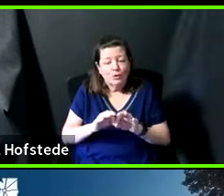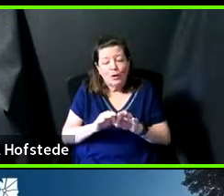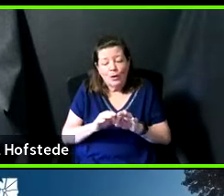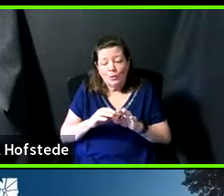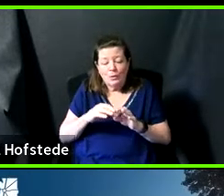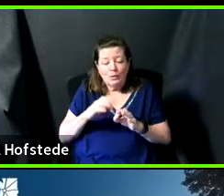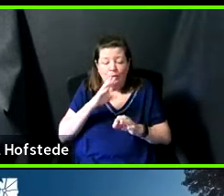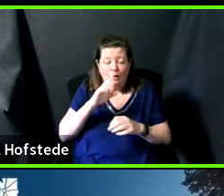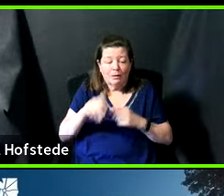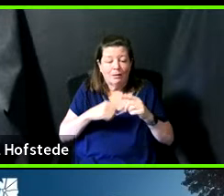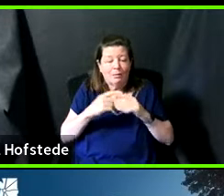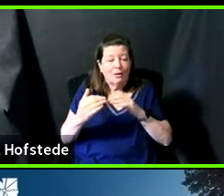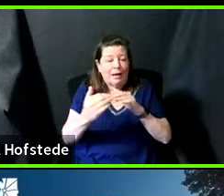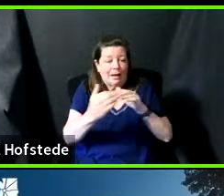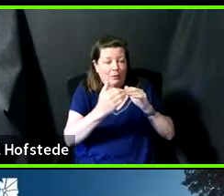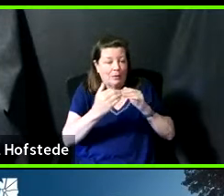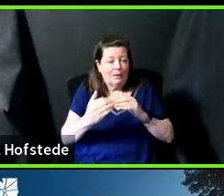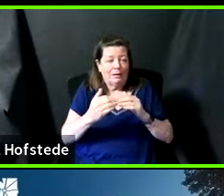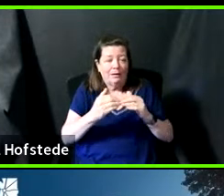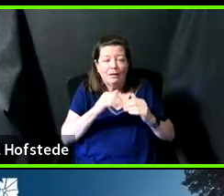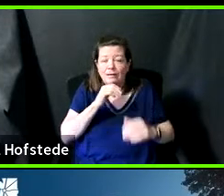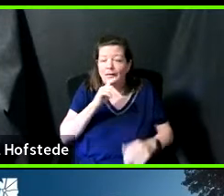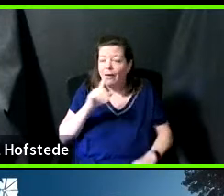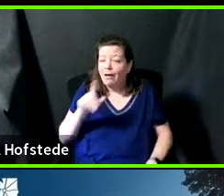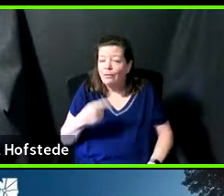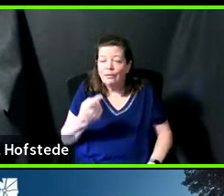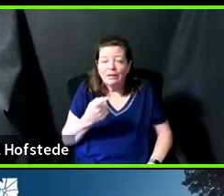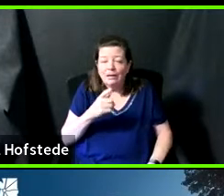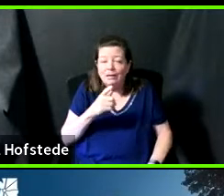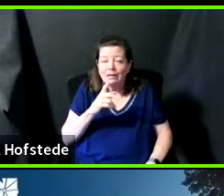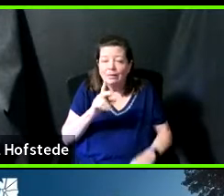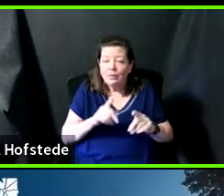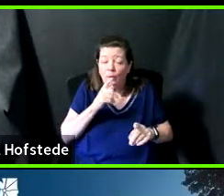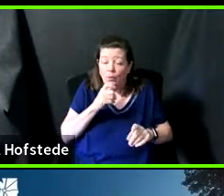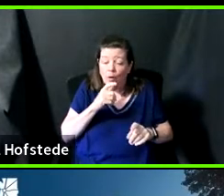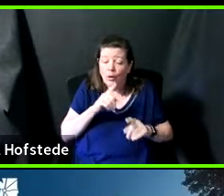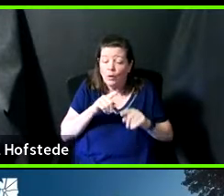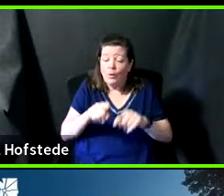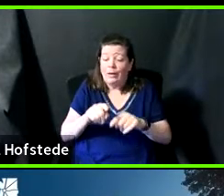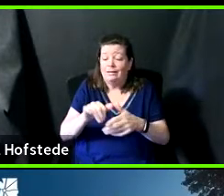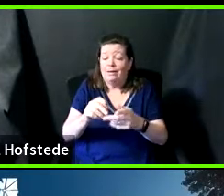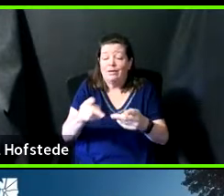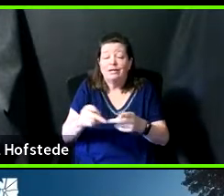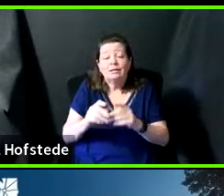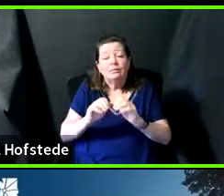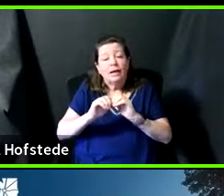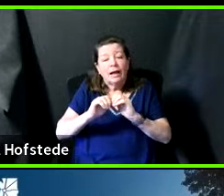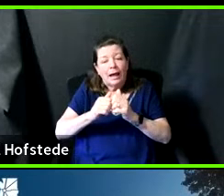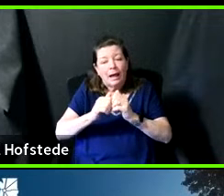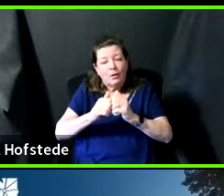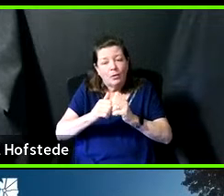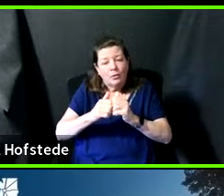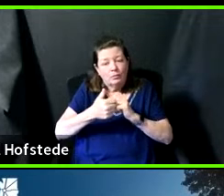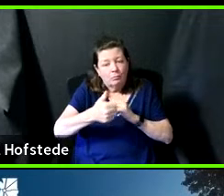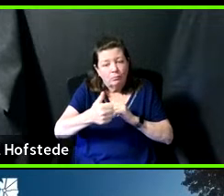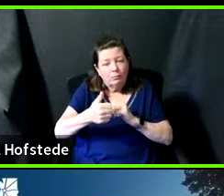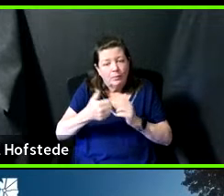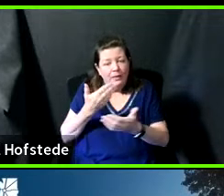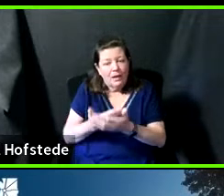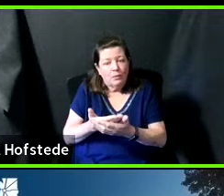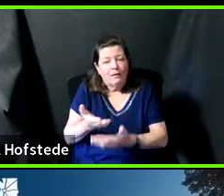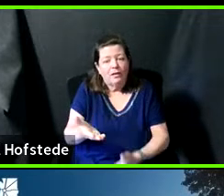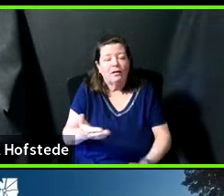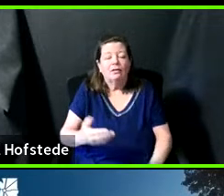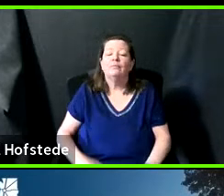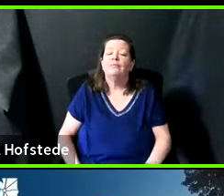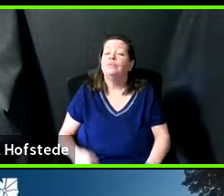not only like the people that are going to these places, but like how they get there. Awesome. Thank you for adding